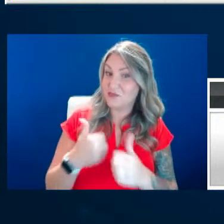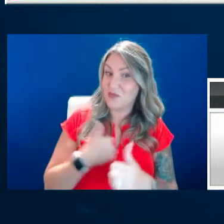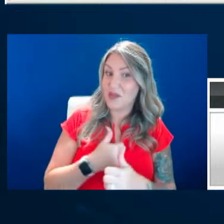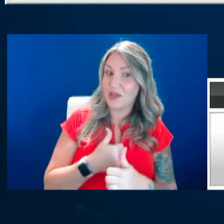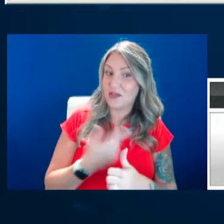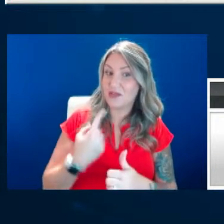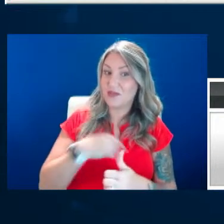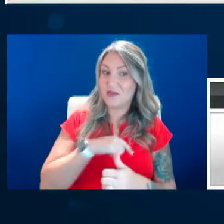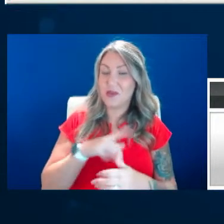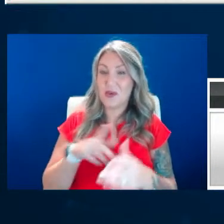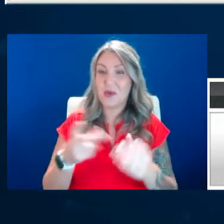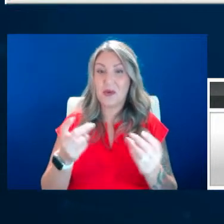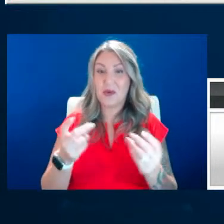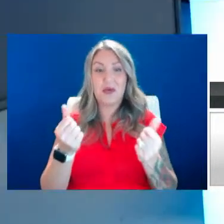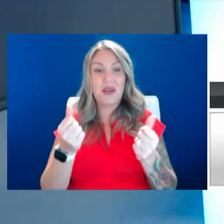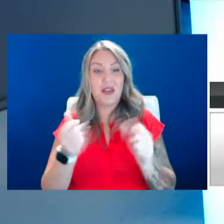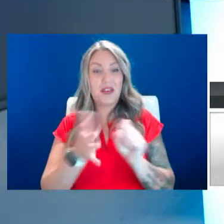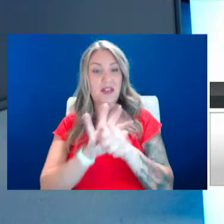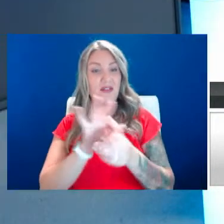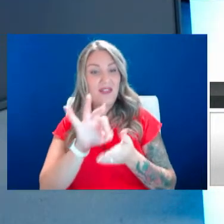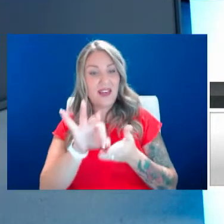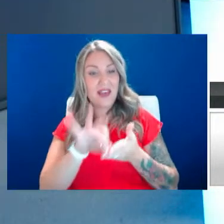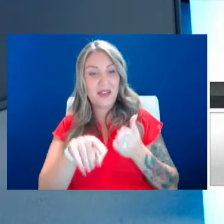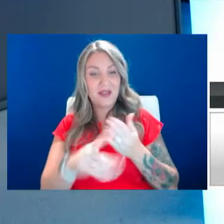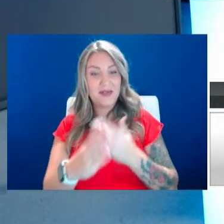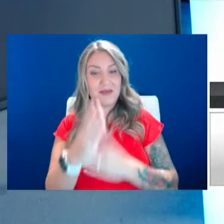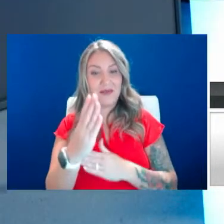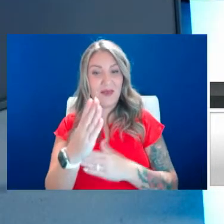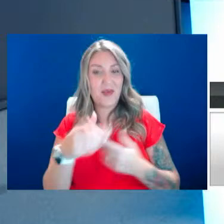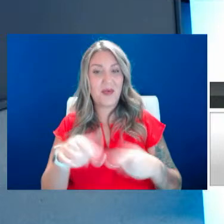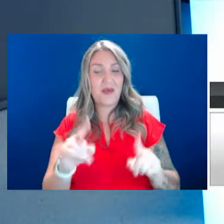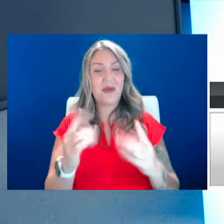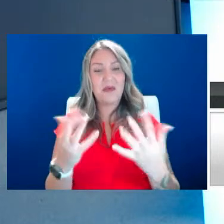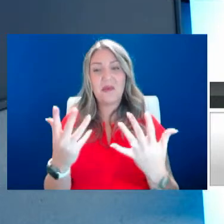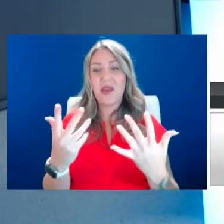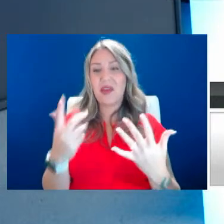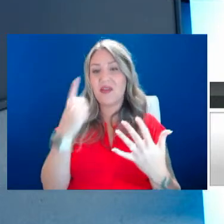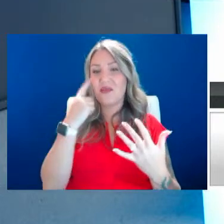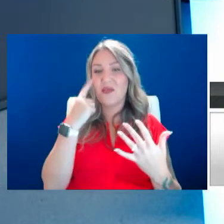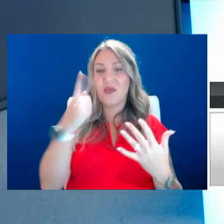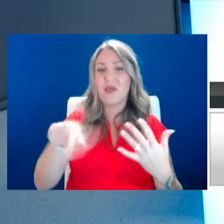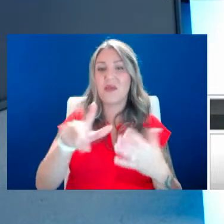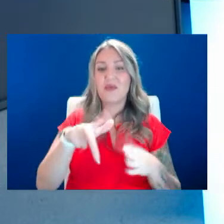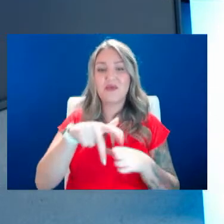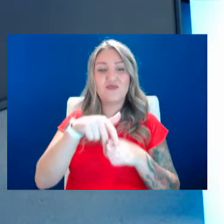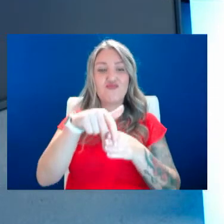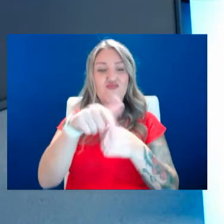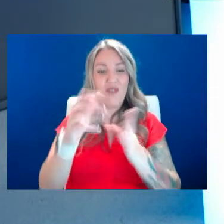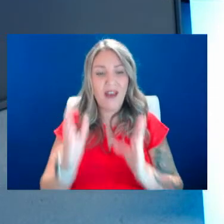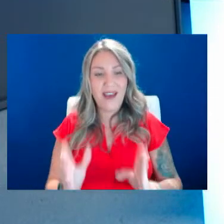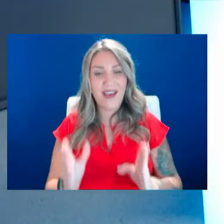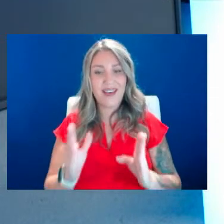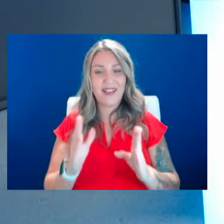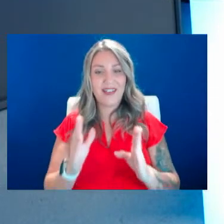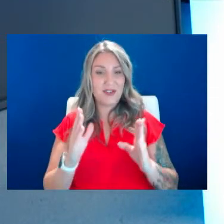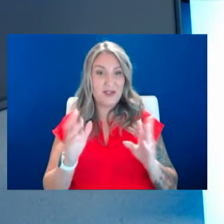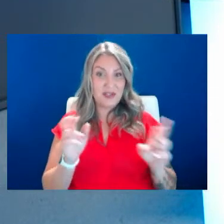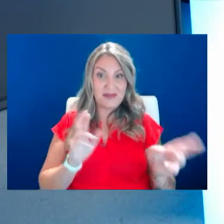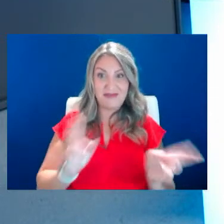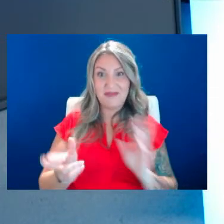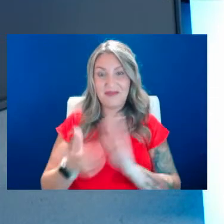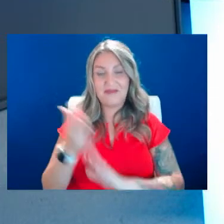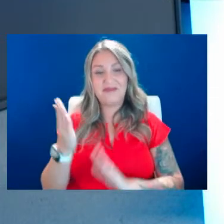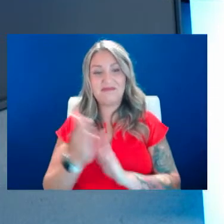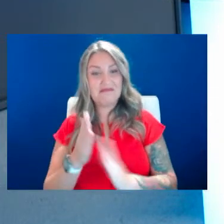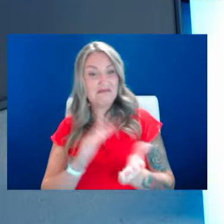quick check on our COVID count this morning while we're waiting for those riders to take to the line, Yeah. Dr. Hawkinson. Yeah. So